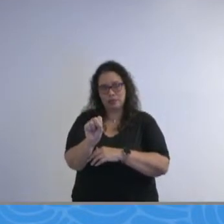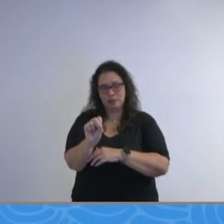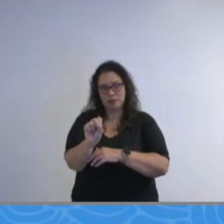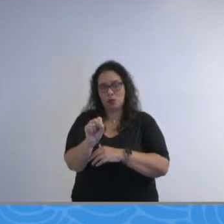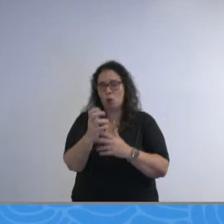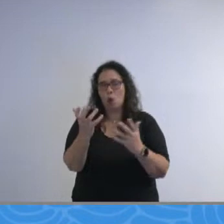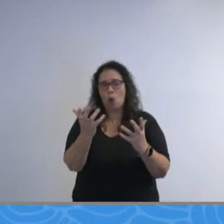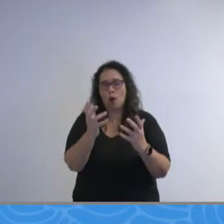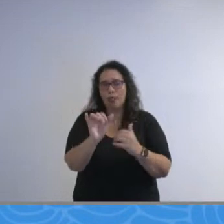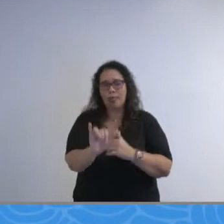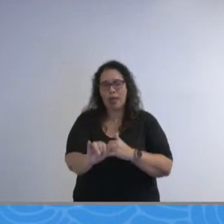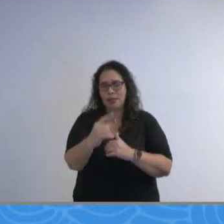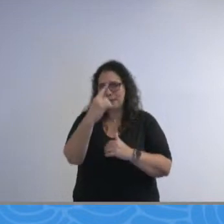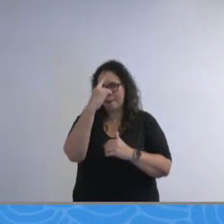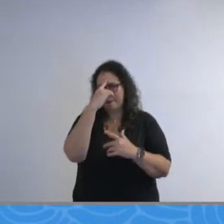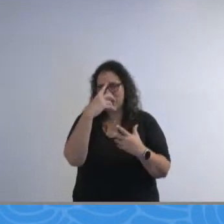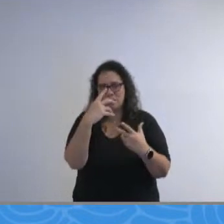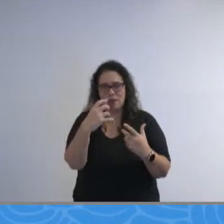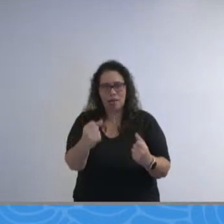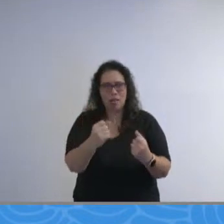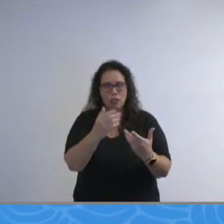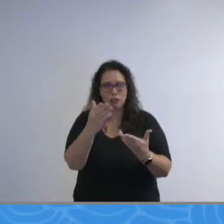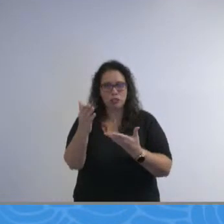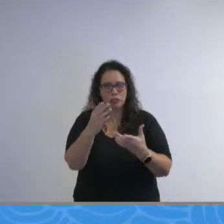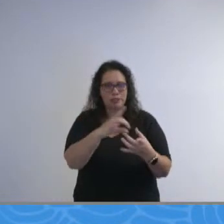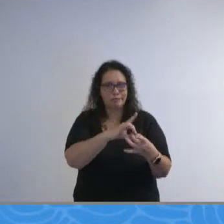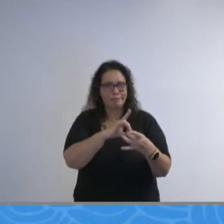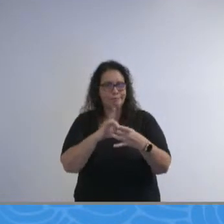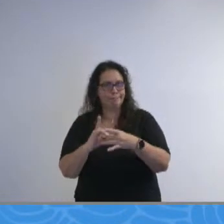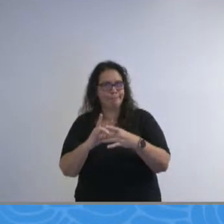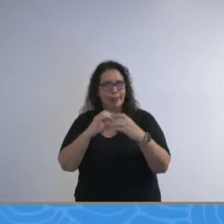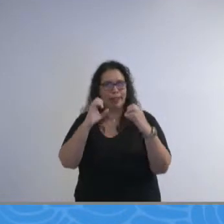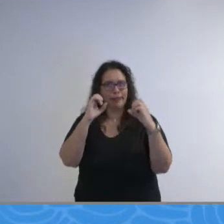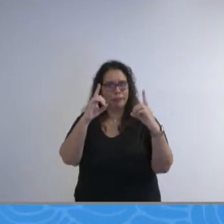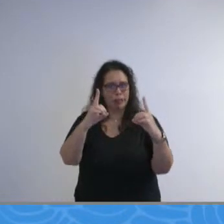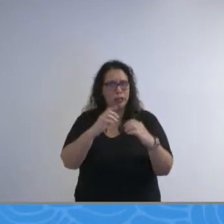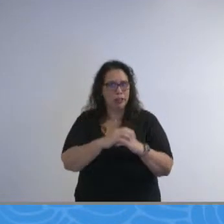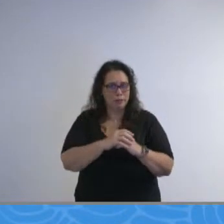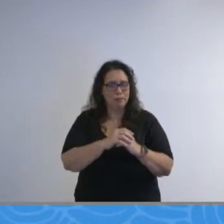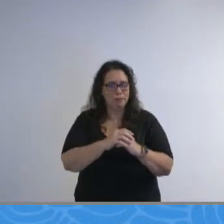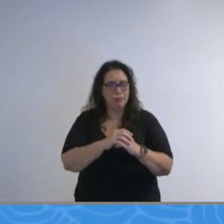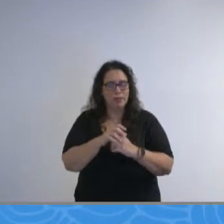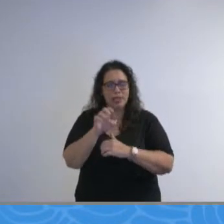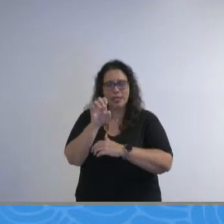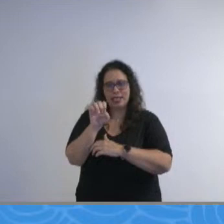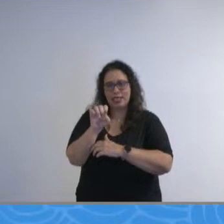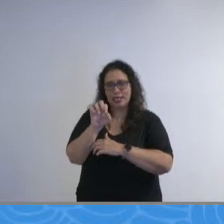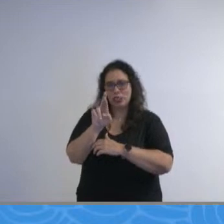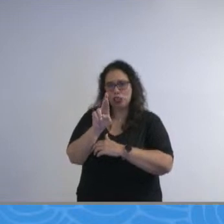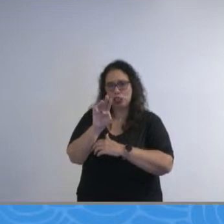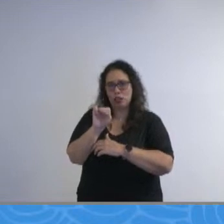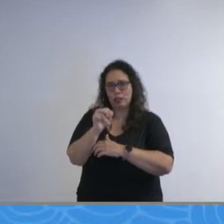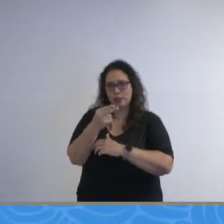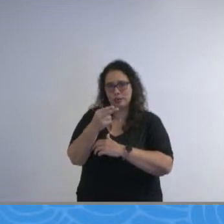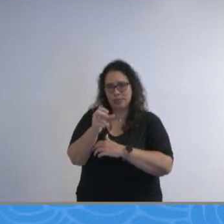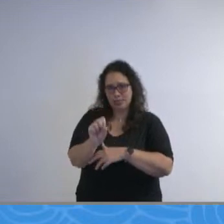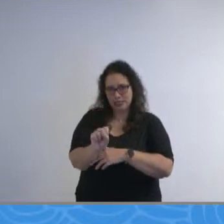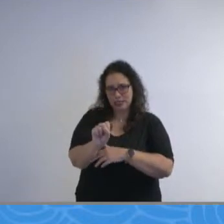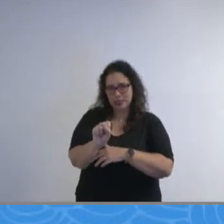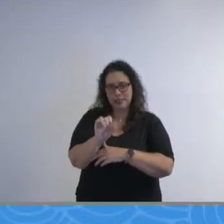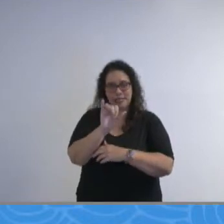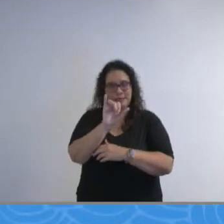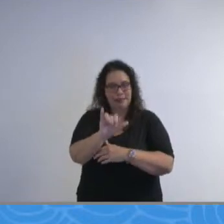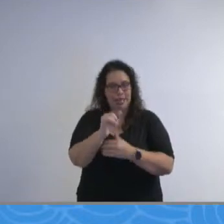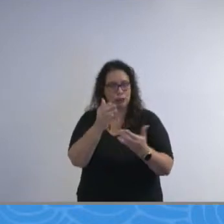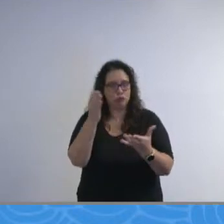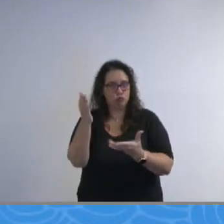Mental health services related to the education. These services related to